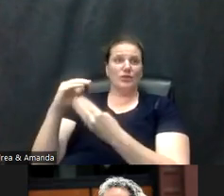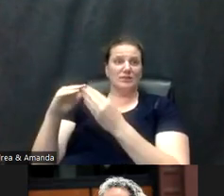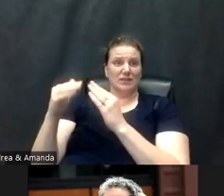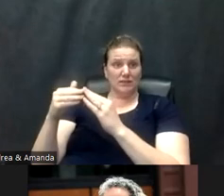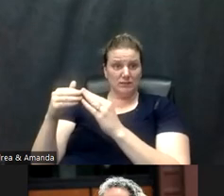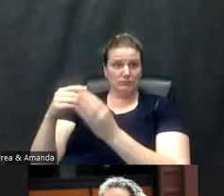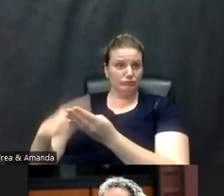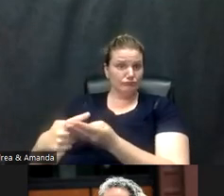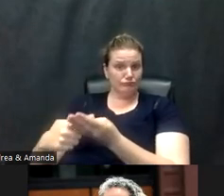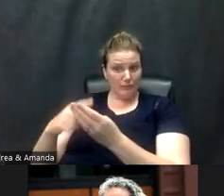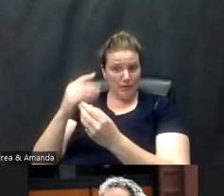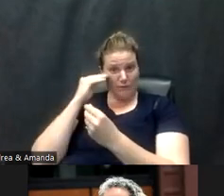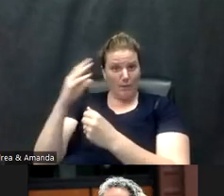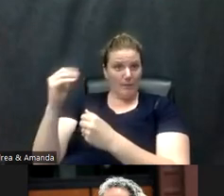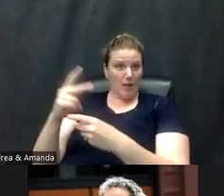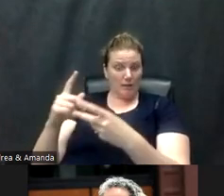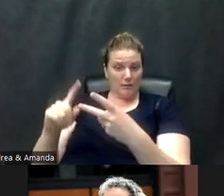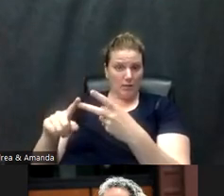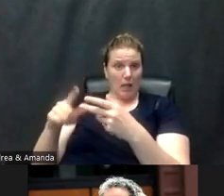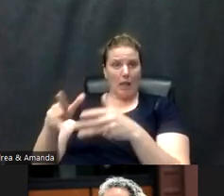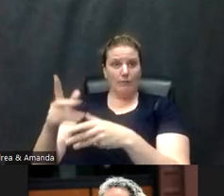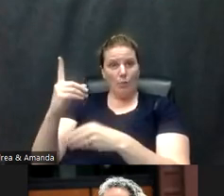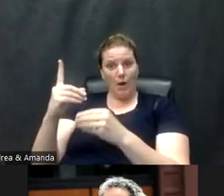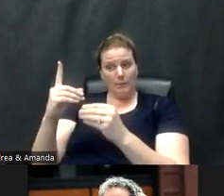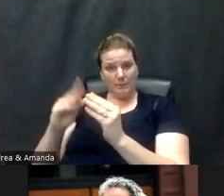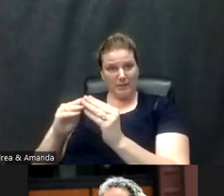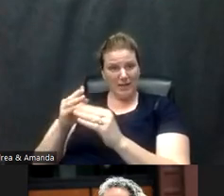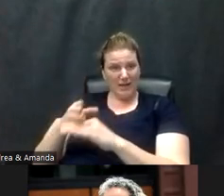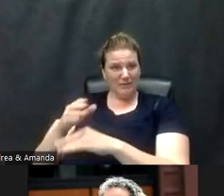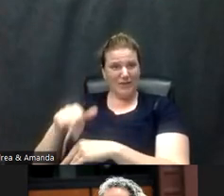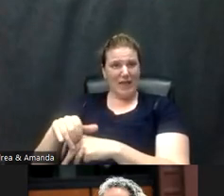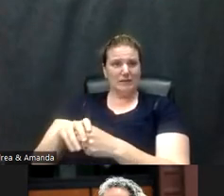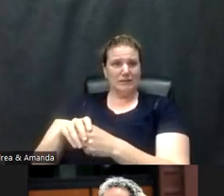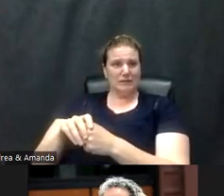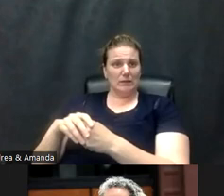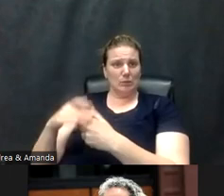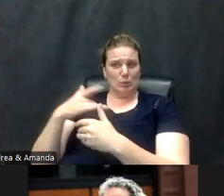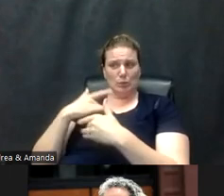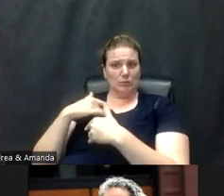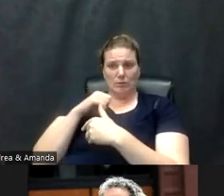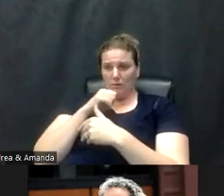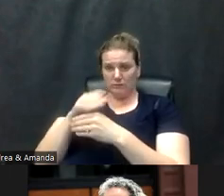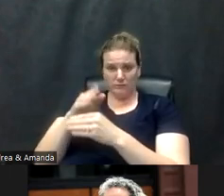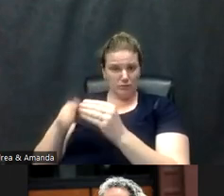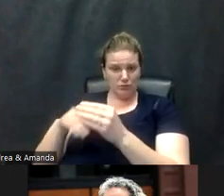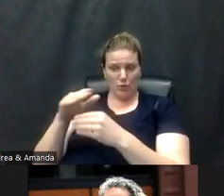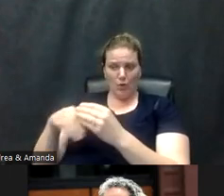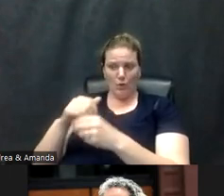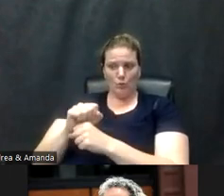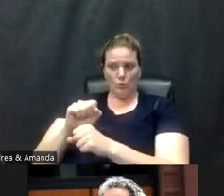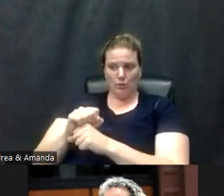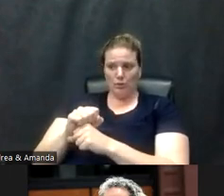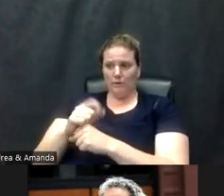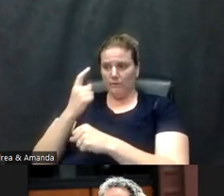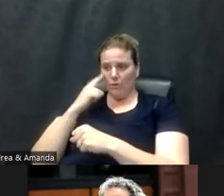got to and with the information we're bringing back, which leaves us 1 meeting after that. I'm a little worried we're not going to get to all this work in what's being laid